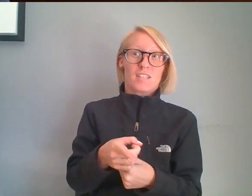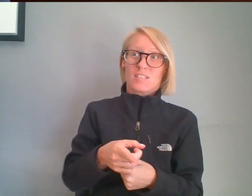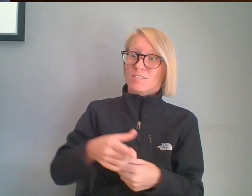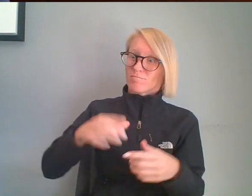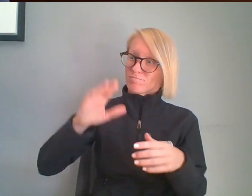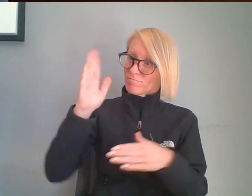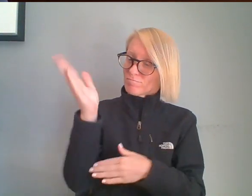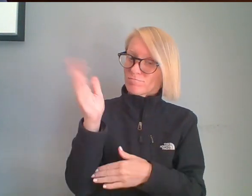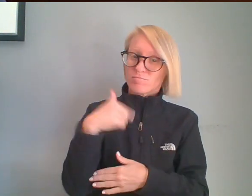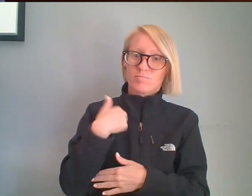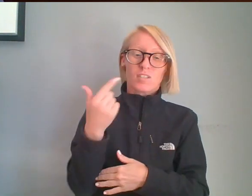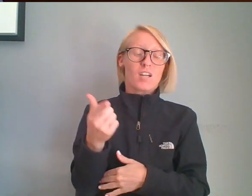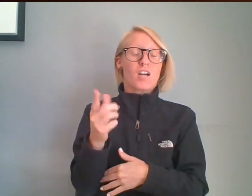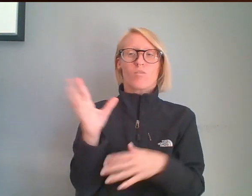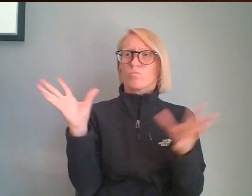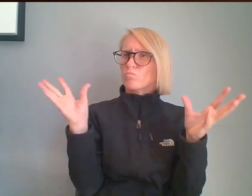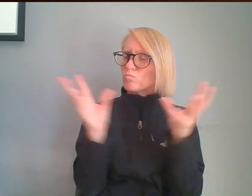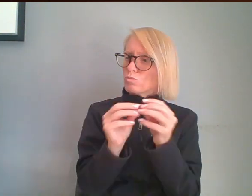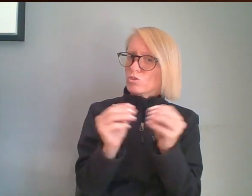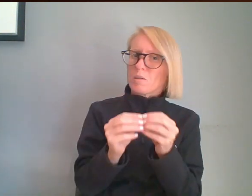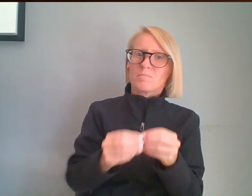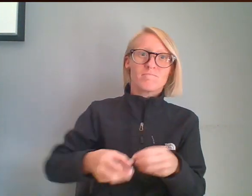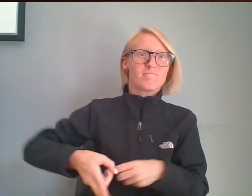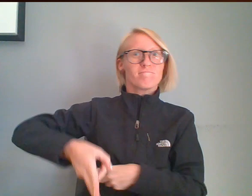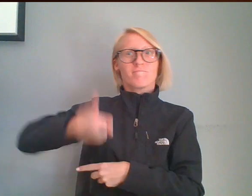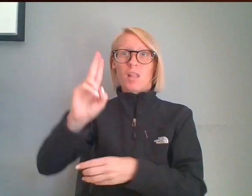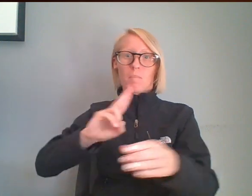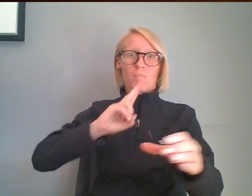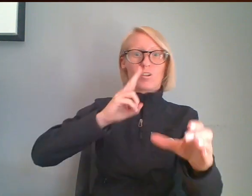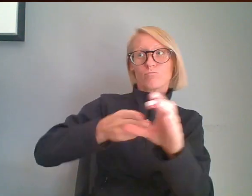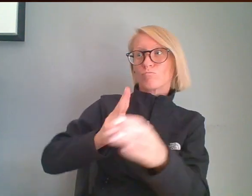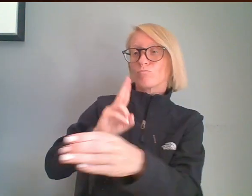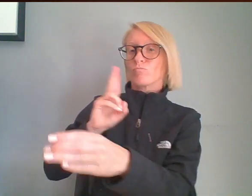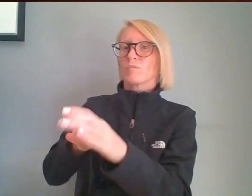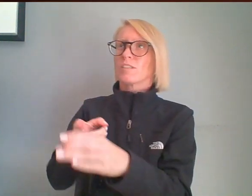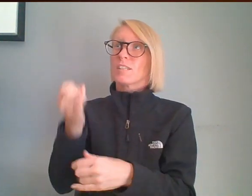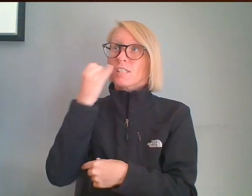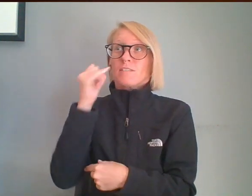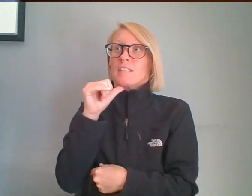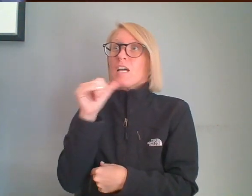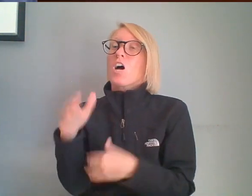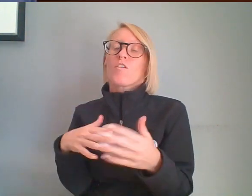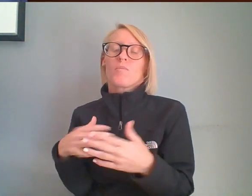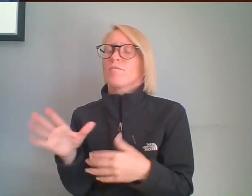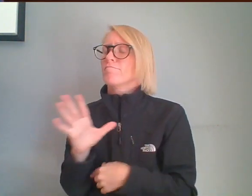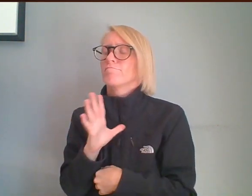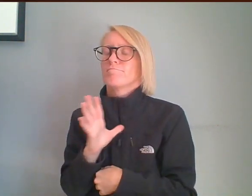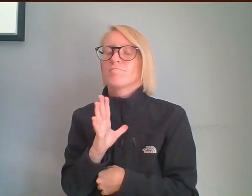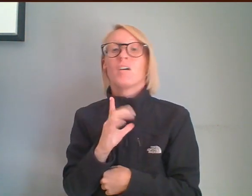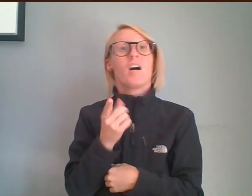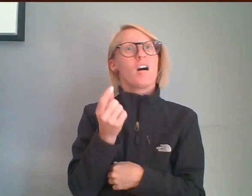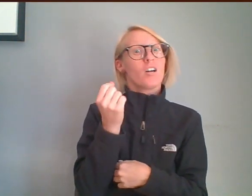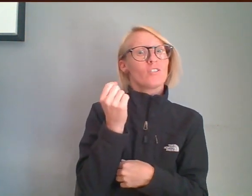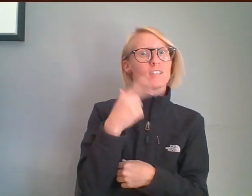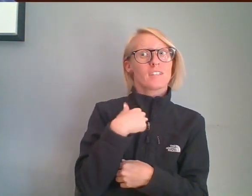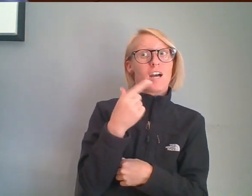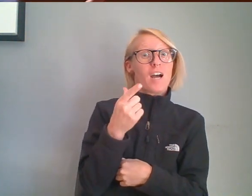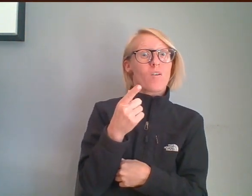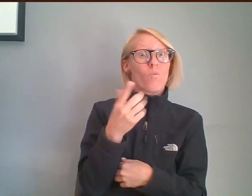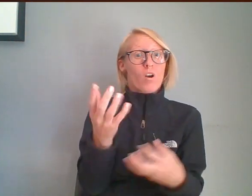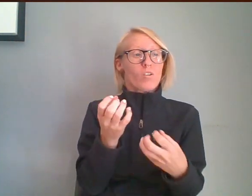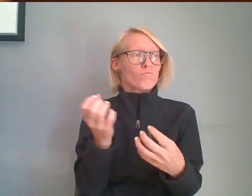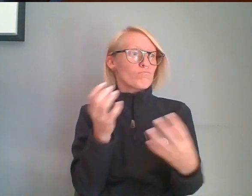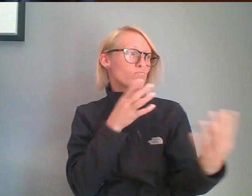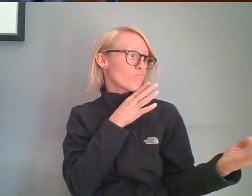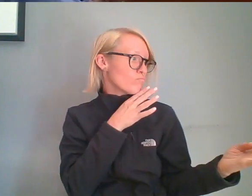participative workshop today. If you don't feel comfortable participating, that's completely fine, but do know I'm going to ask you to talk to people next to you.